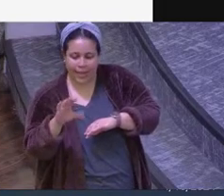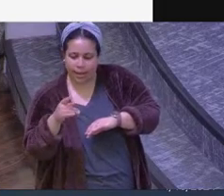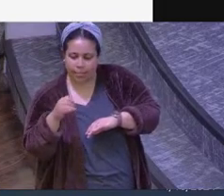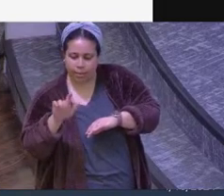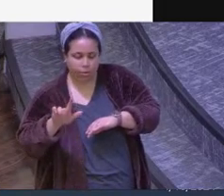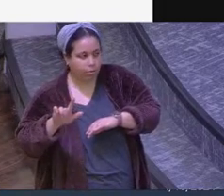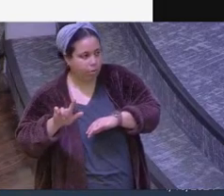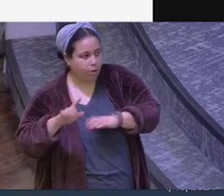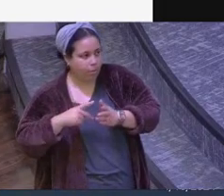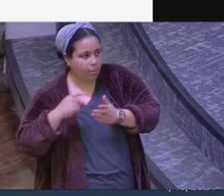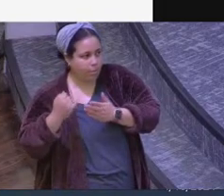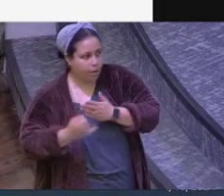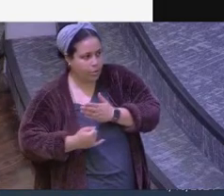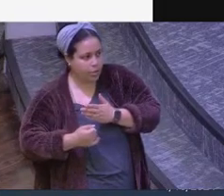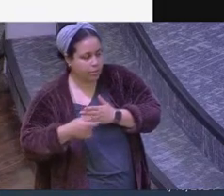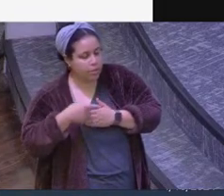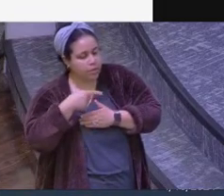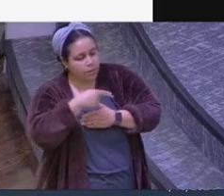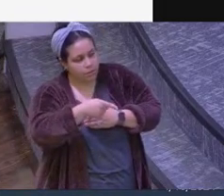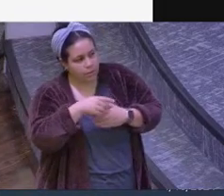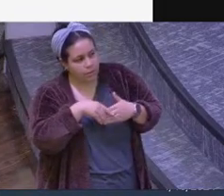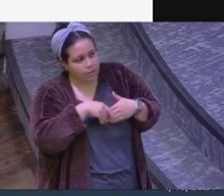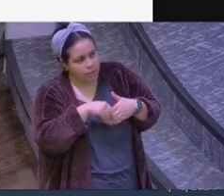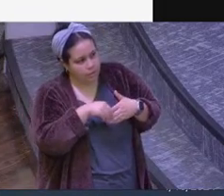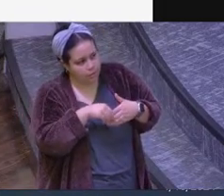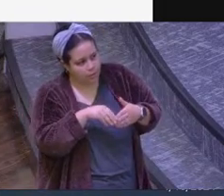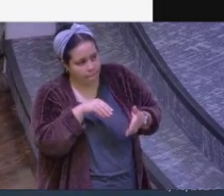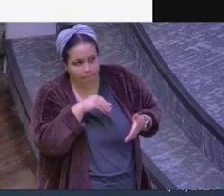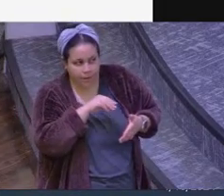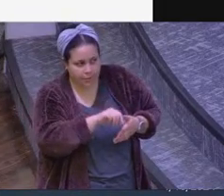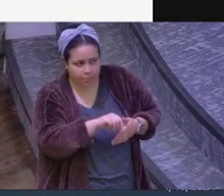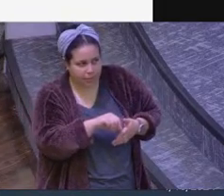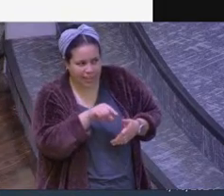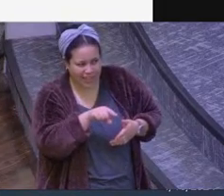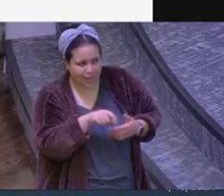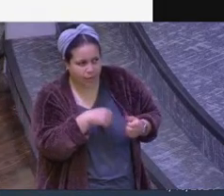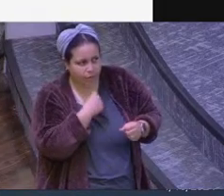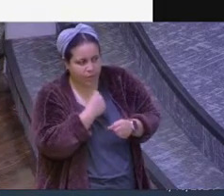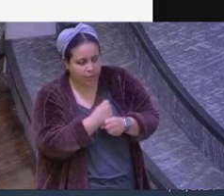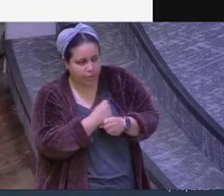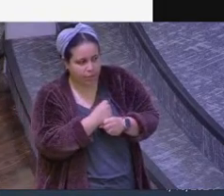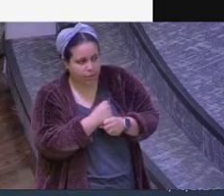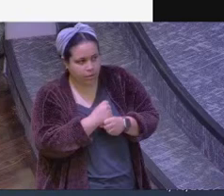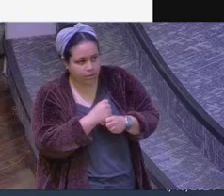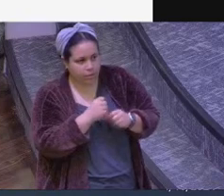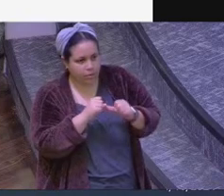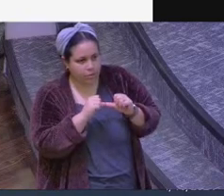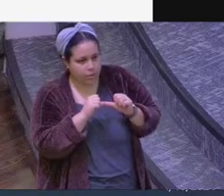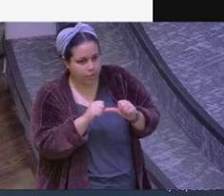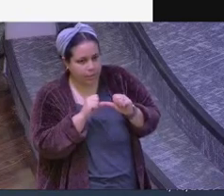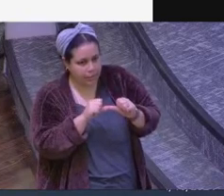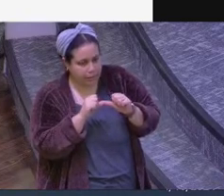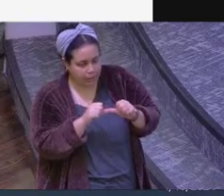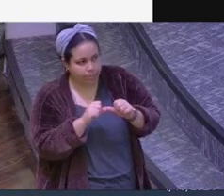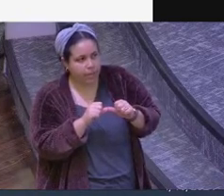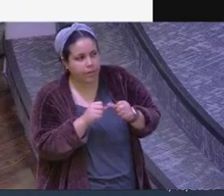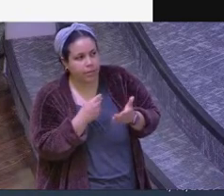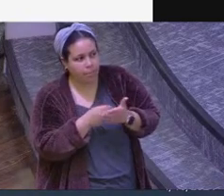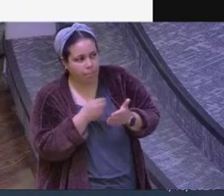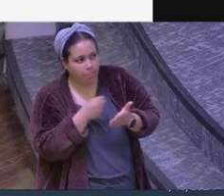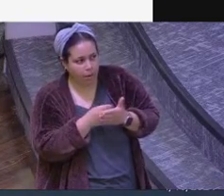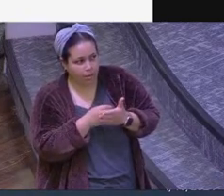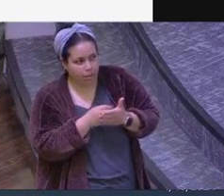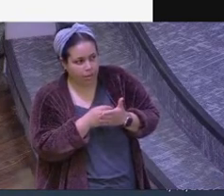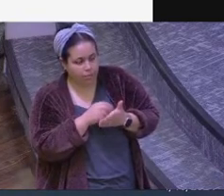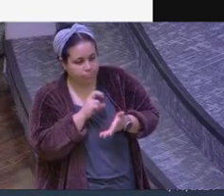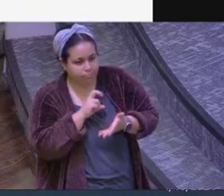Dr. Askew the flexibility to not have to spend that money in that year, so we can keep moving that. It's like a fund balance that creates. I've done